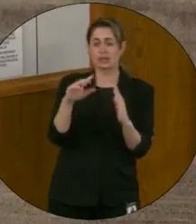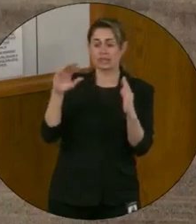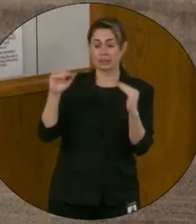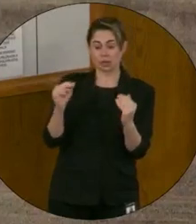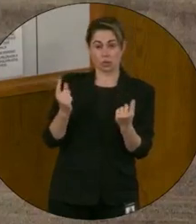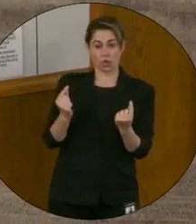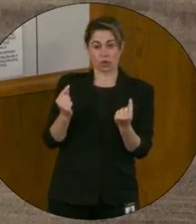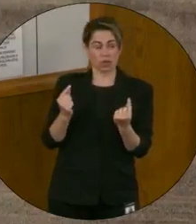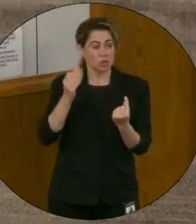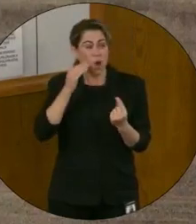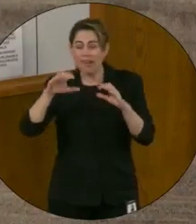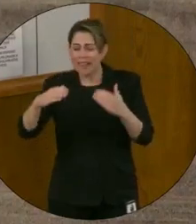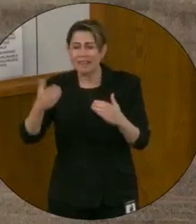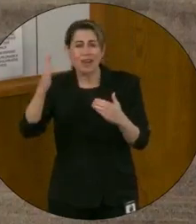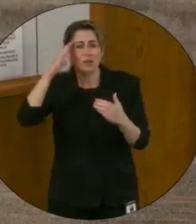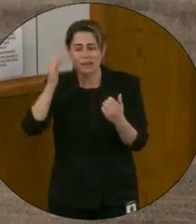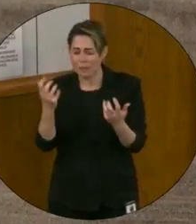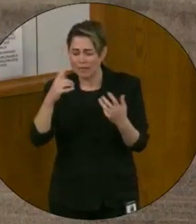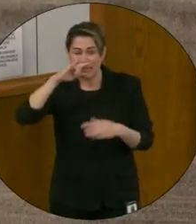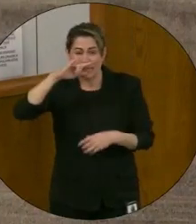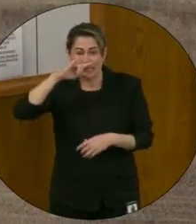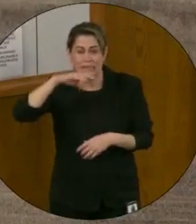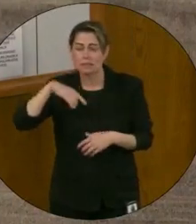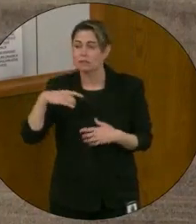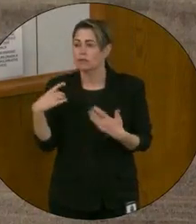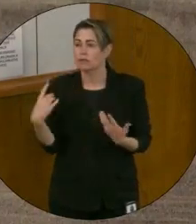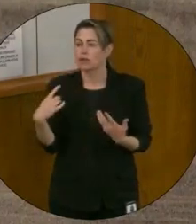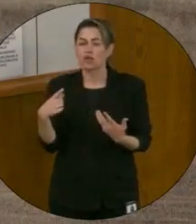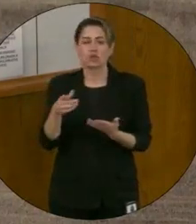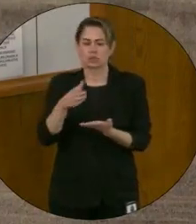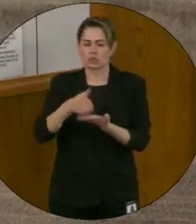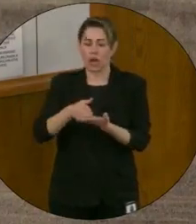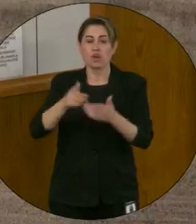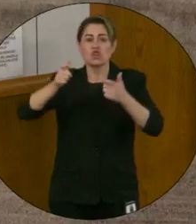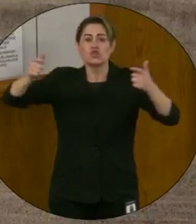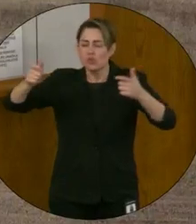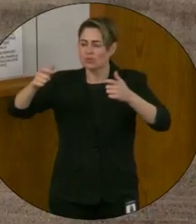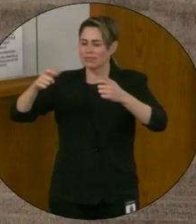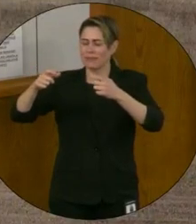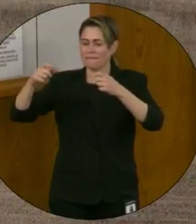in a class of God knows how many kids to stop a huge fight?